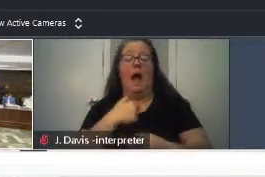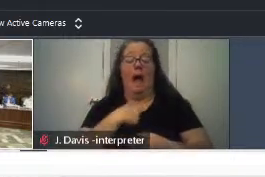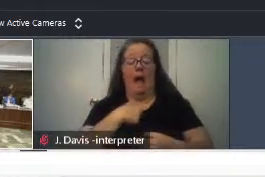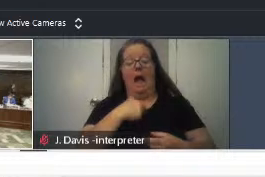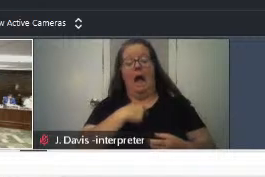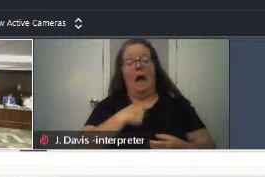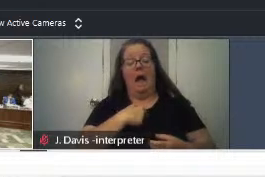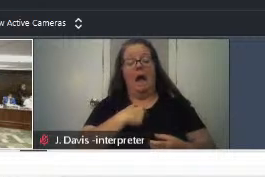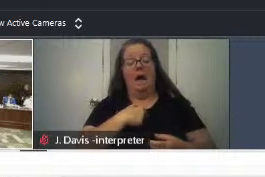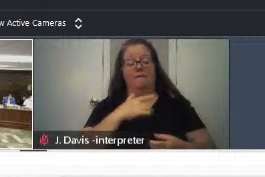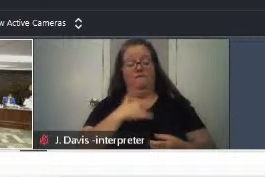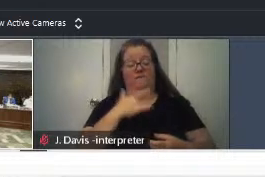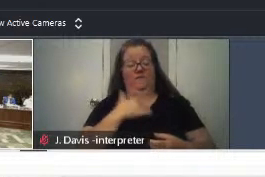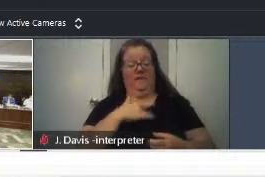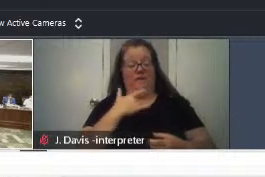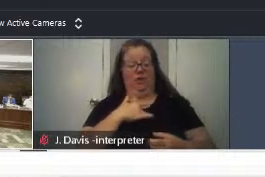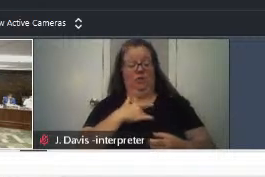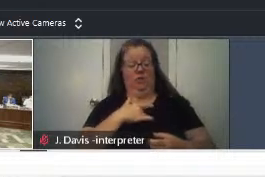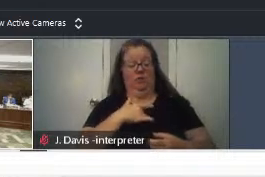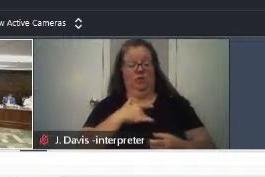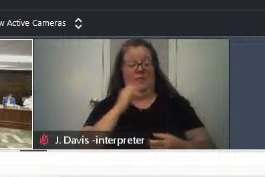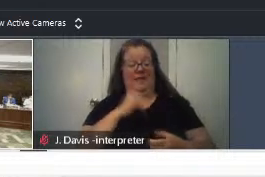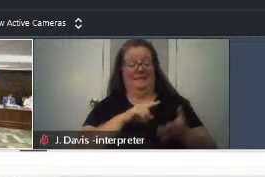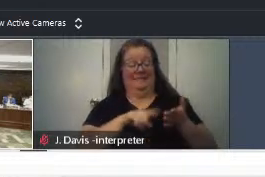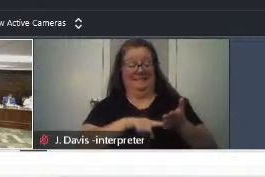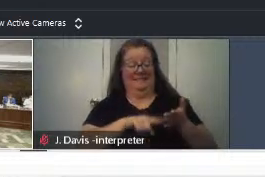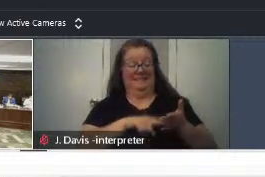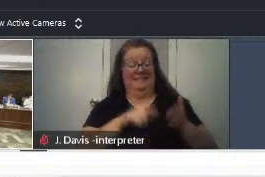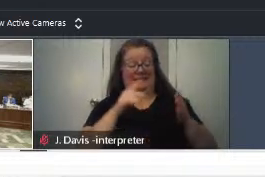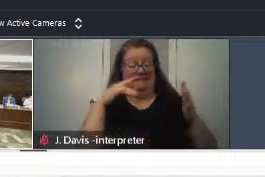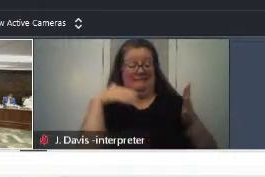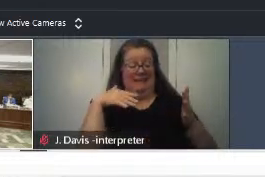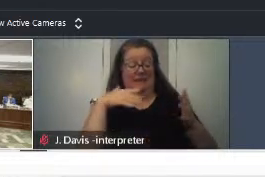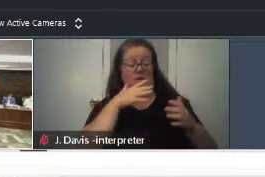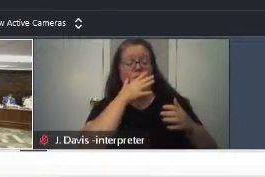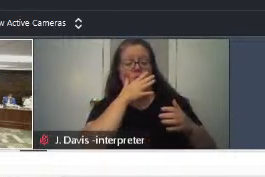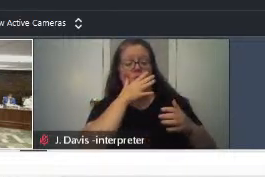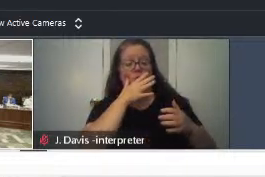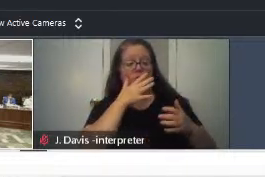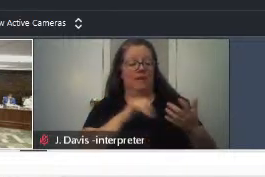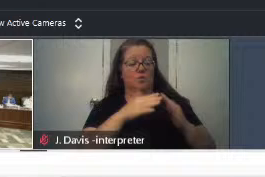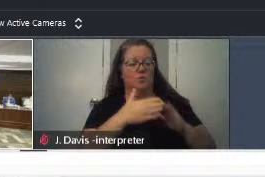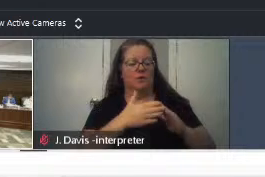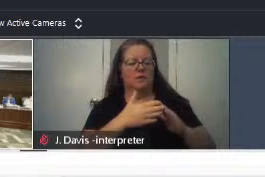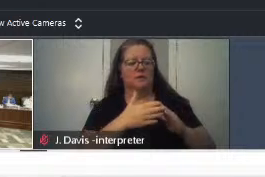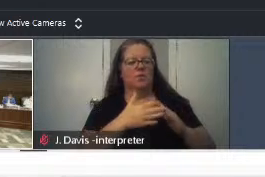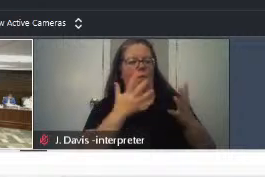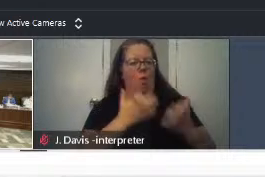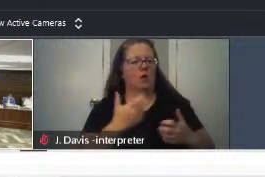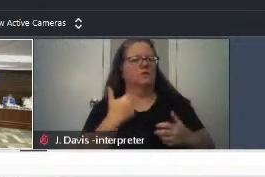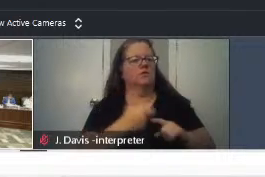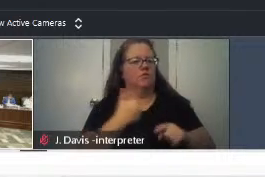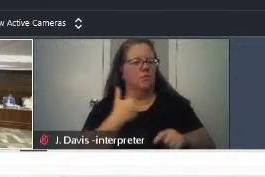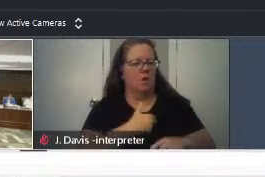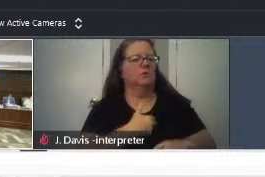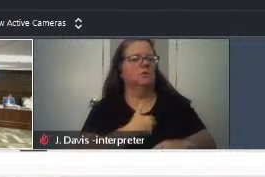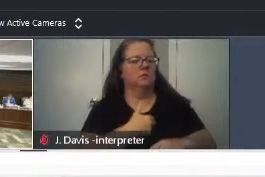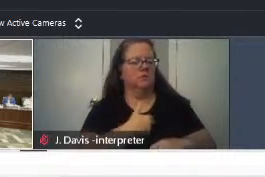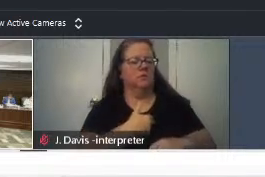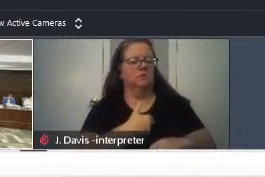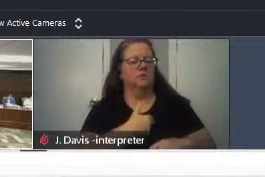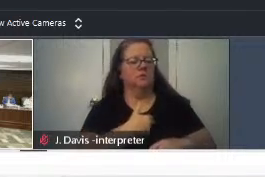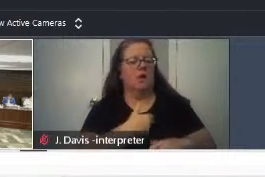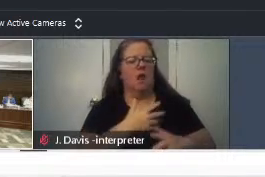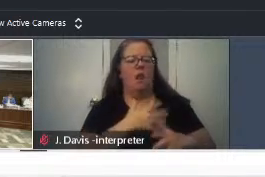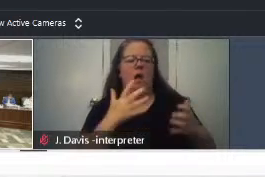that I think we're going to get from this type of study is a few things that the community's been asking us for. Right now, we've got a lot of